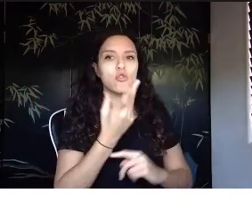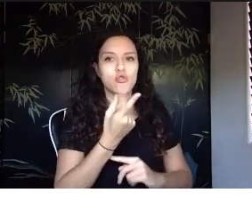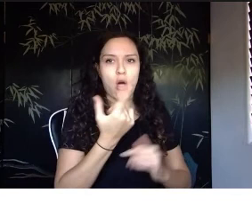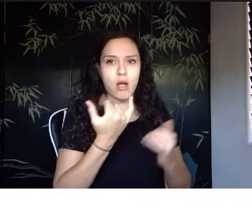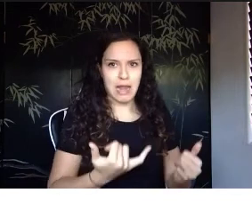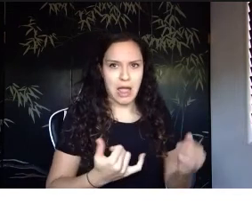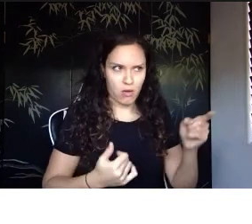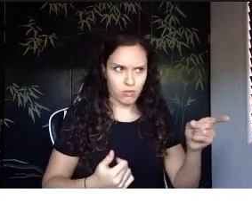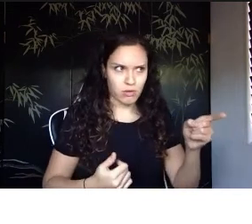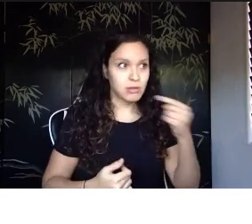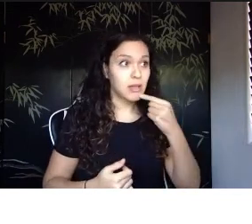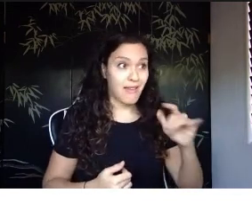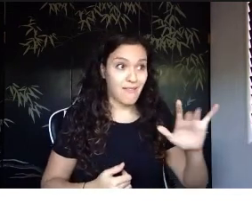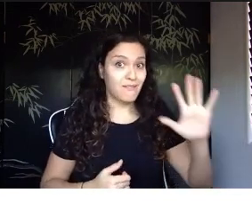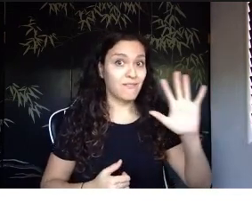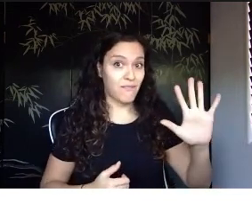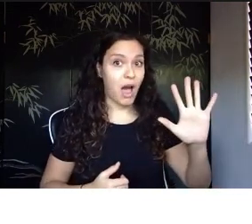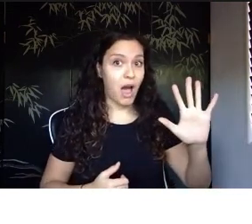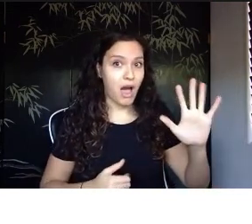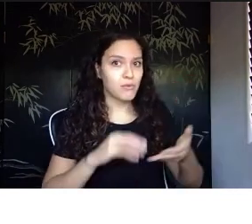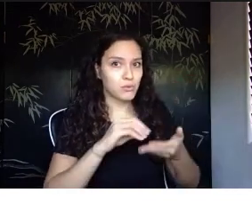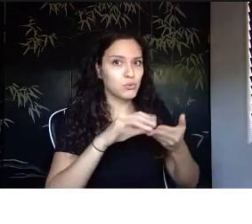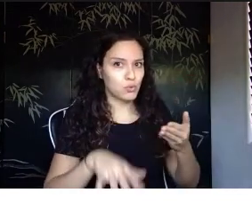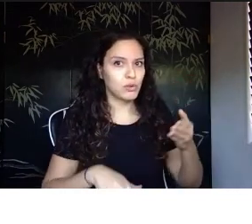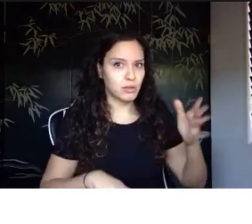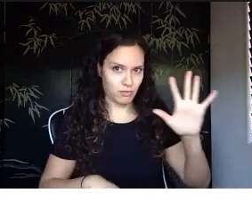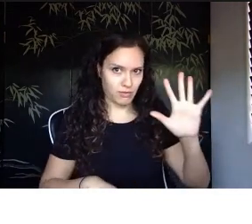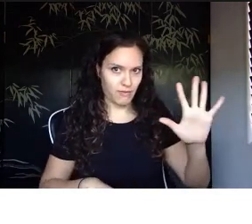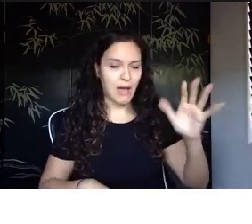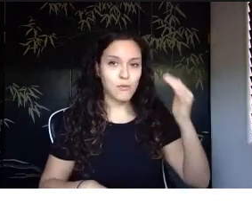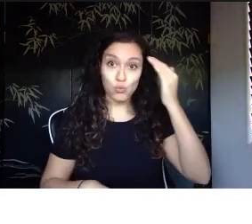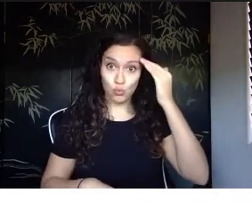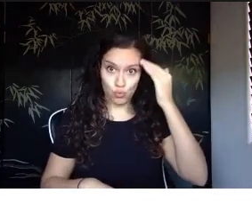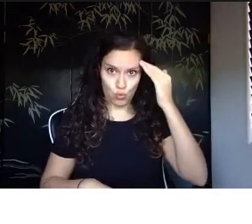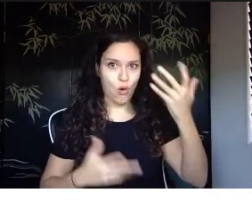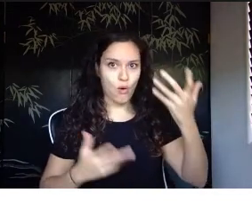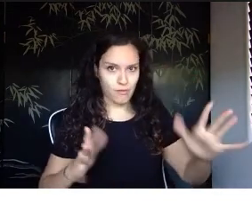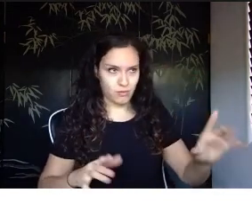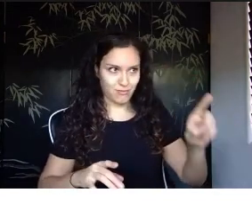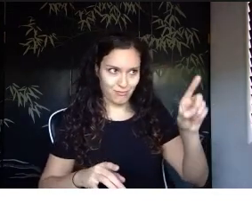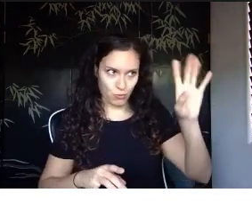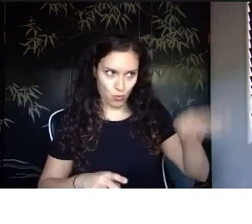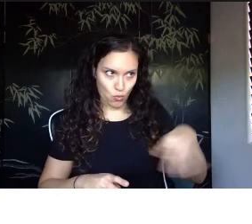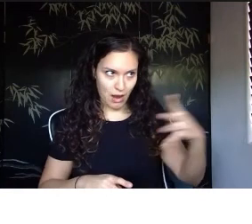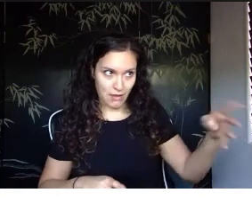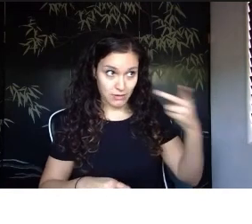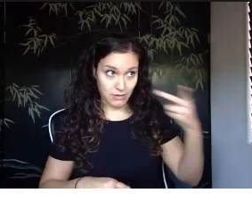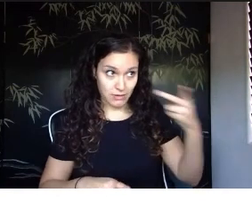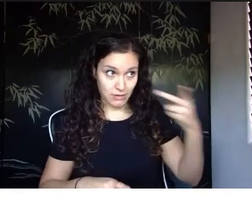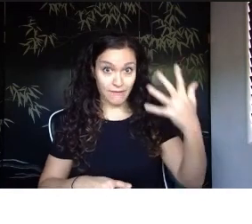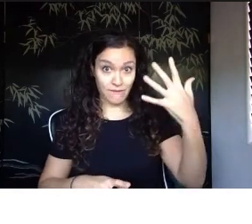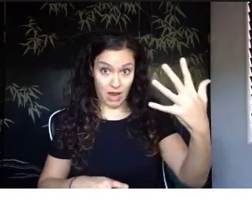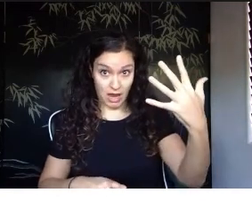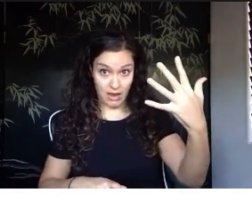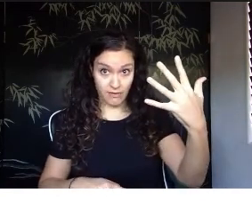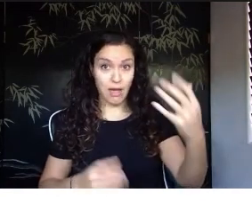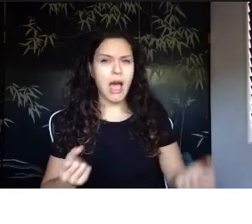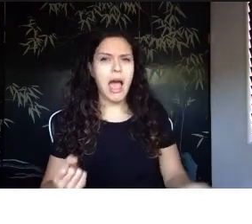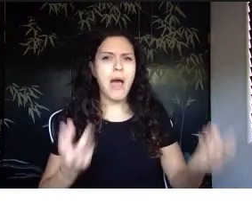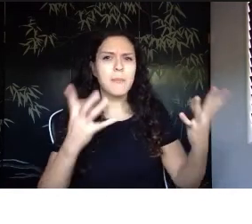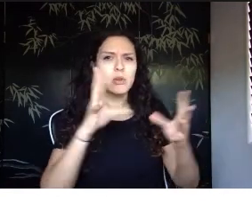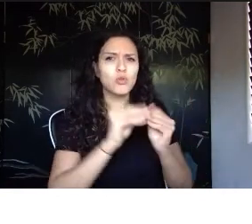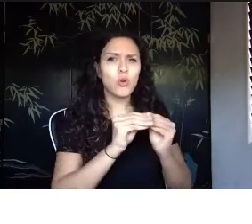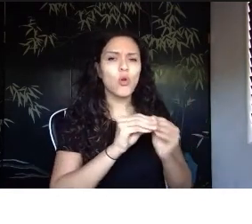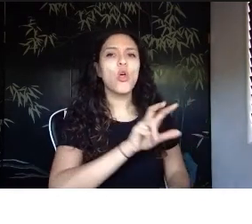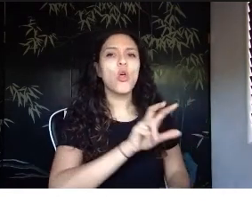how many want a dog right now. Okay, there's 5 people who want a dog. 5 people. Set up what I know. So